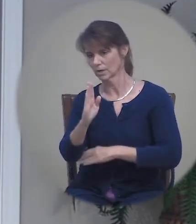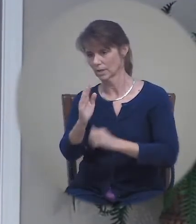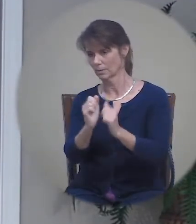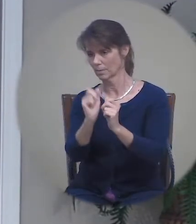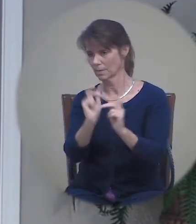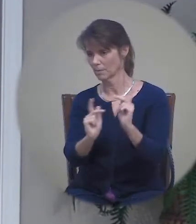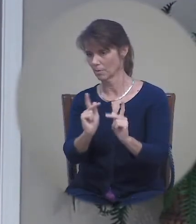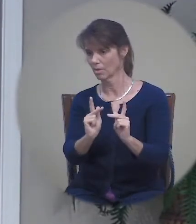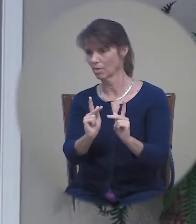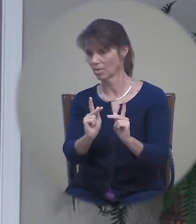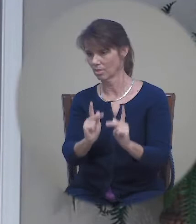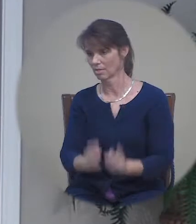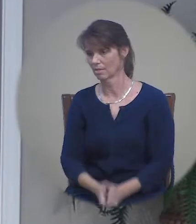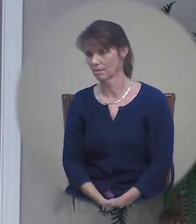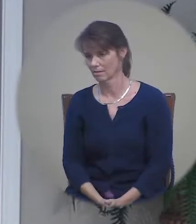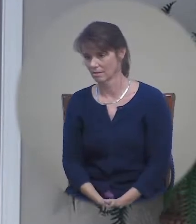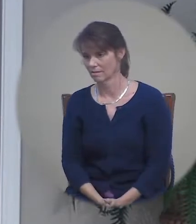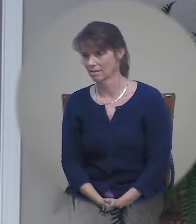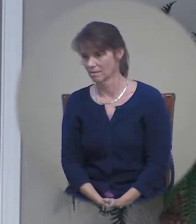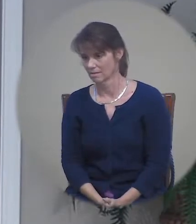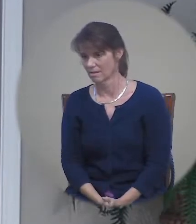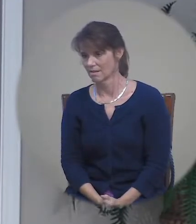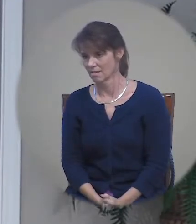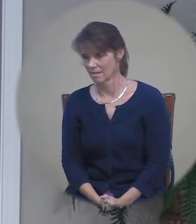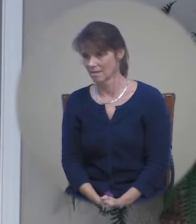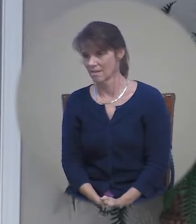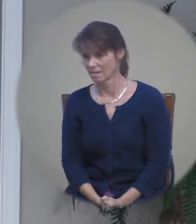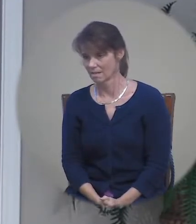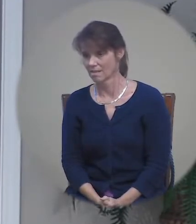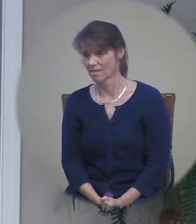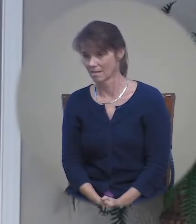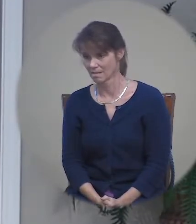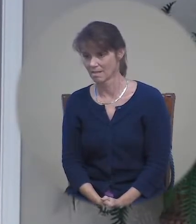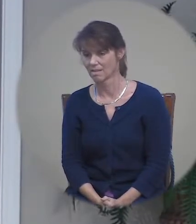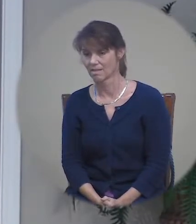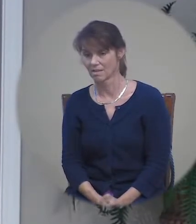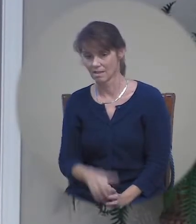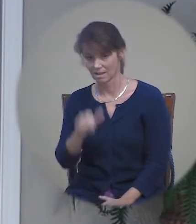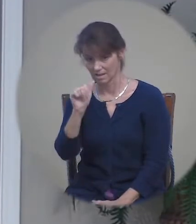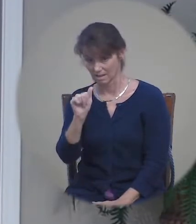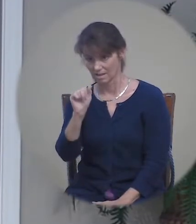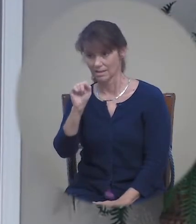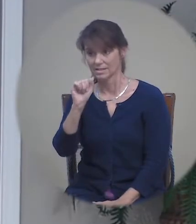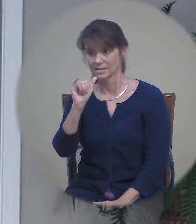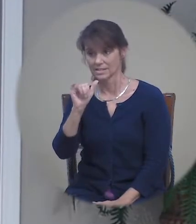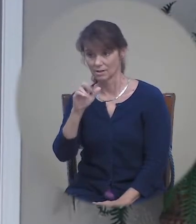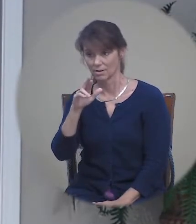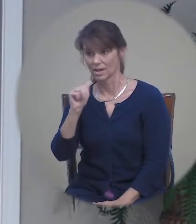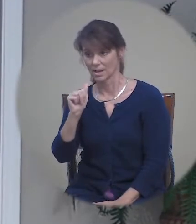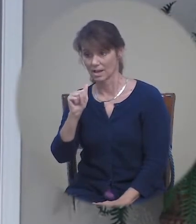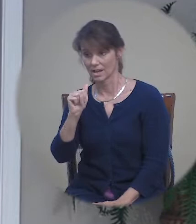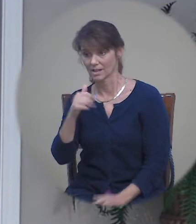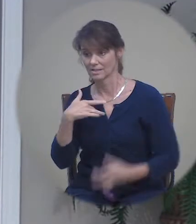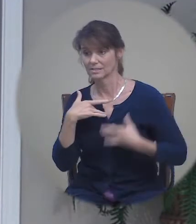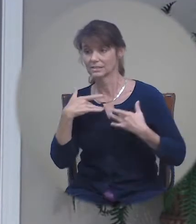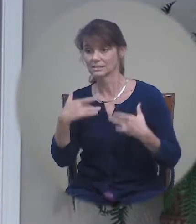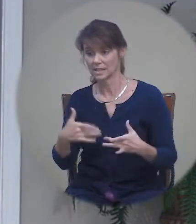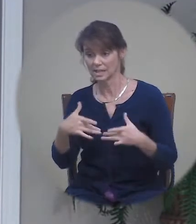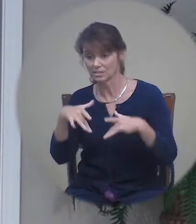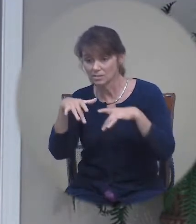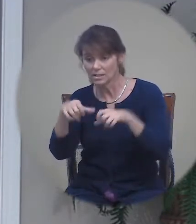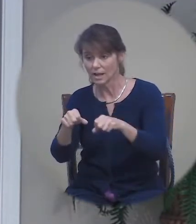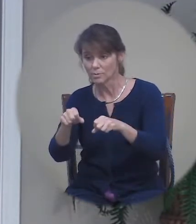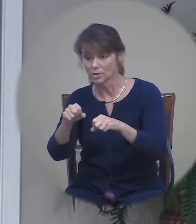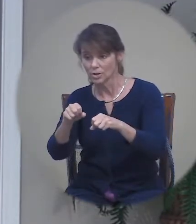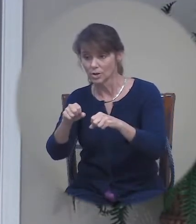at least from most historical sources that we can get. One of the ways that Assyria would go and capture a nation is they would